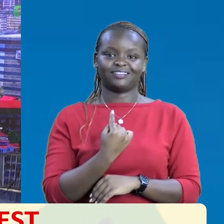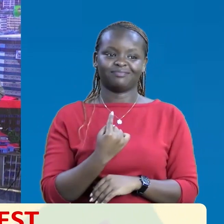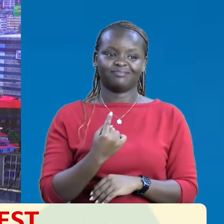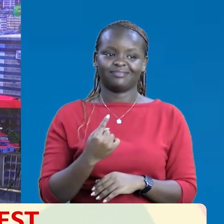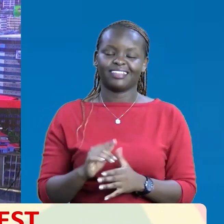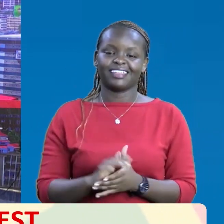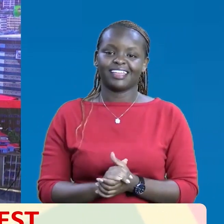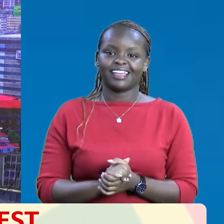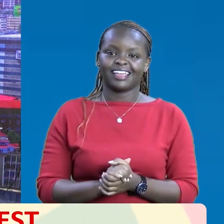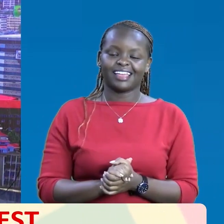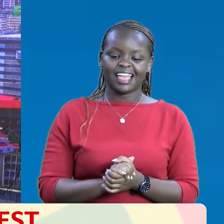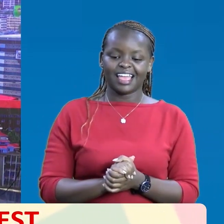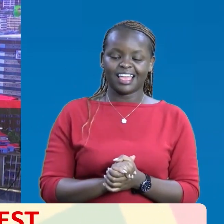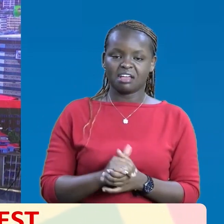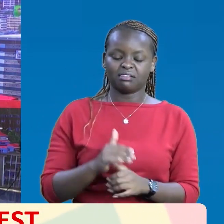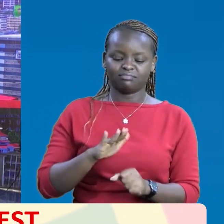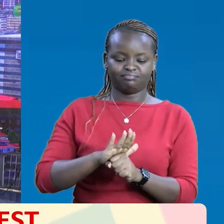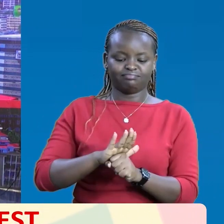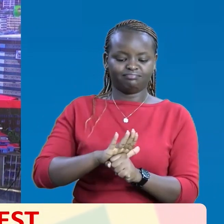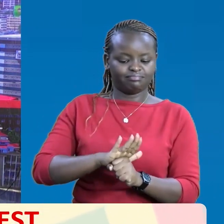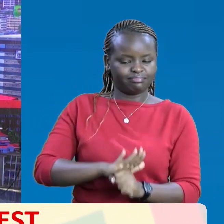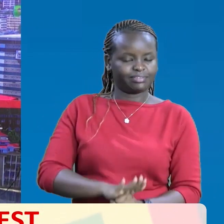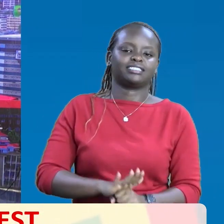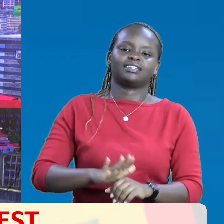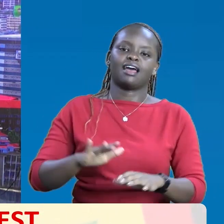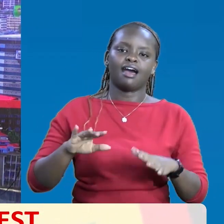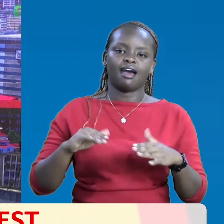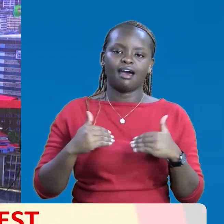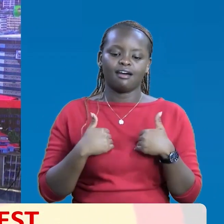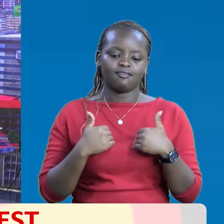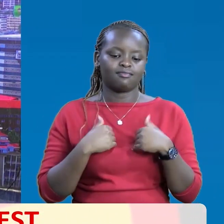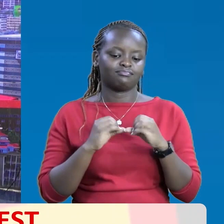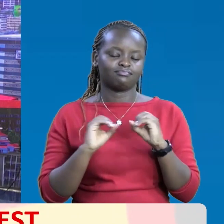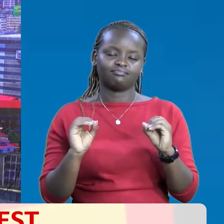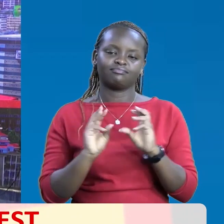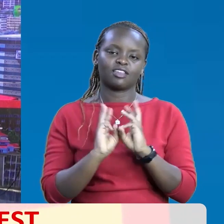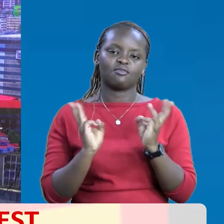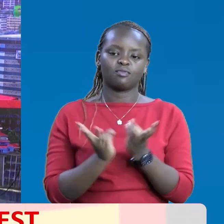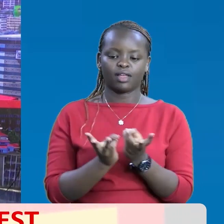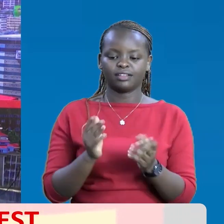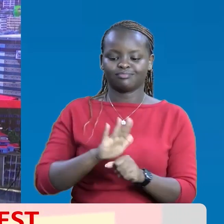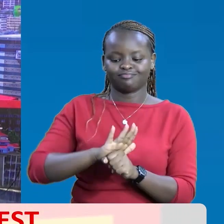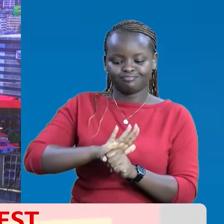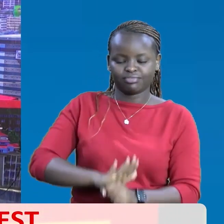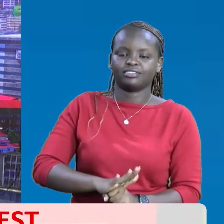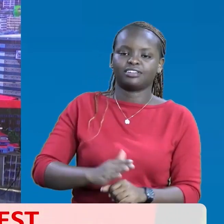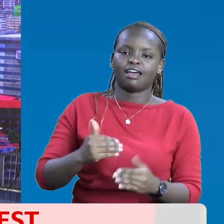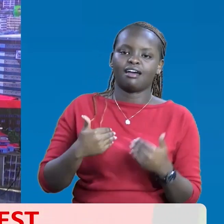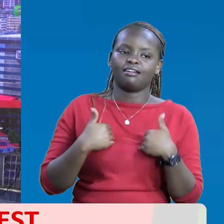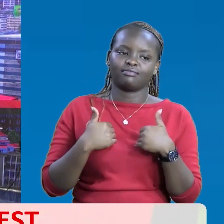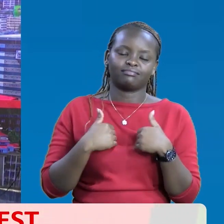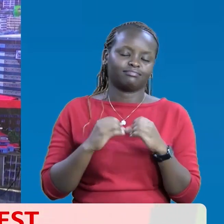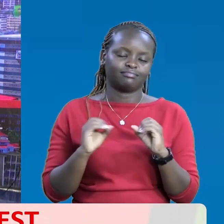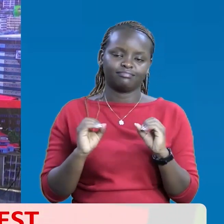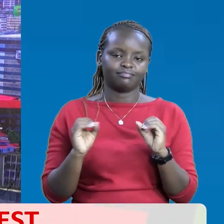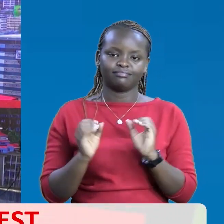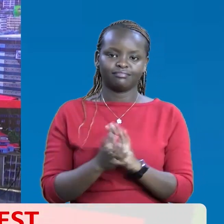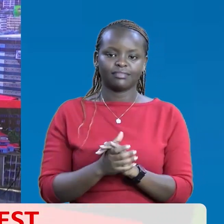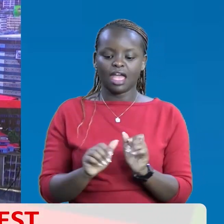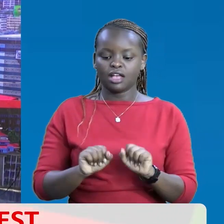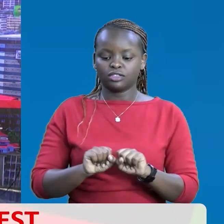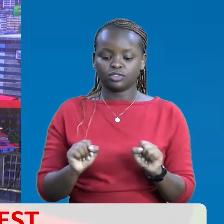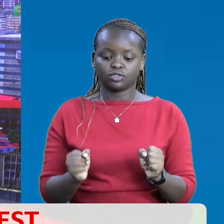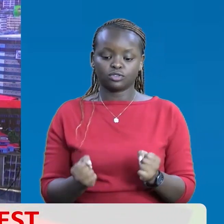penye jamaa ana pressure, all this worldly pressure, the social anxiety that come with it, vitu kama social